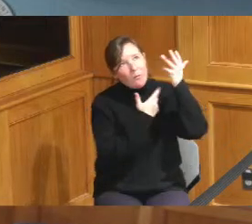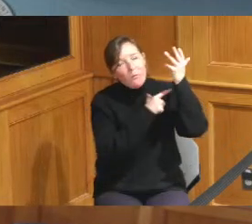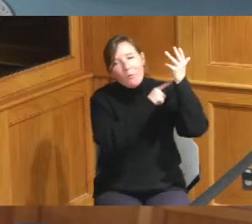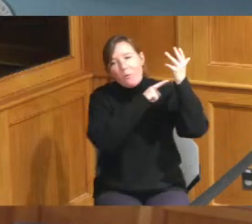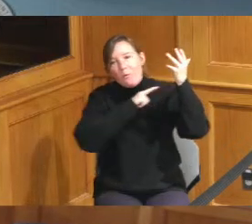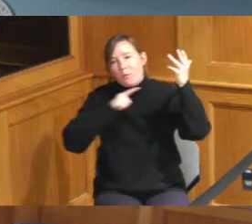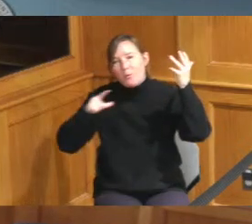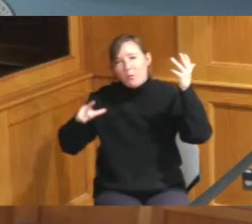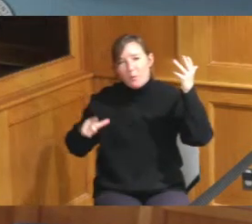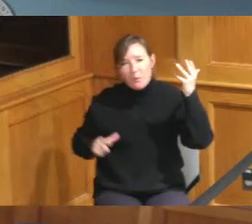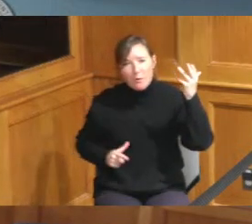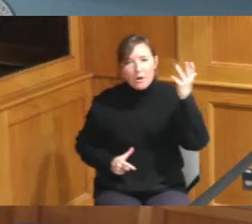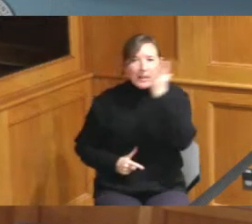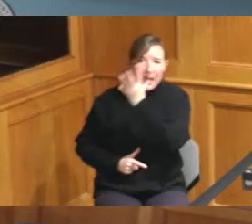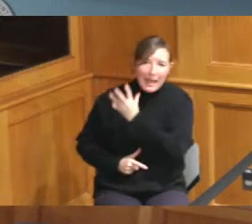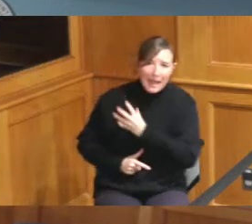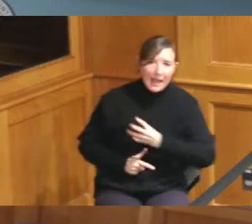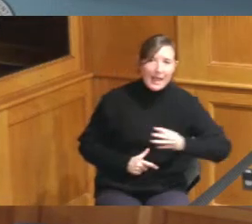all